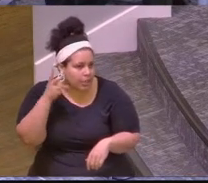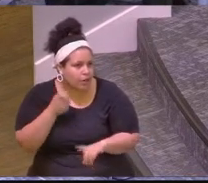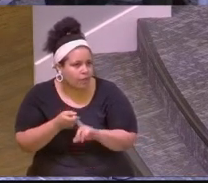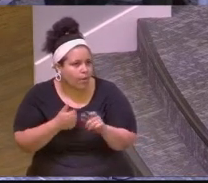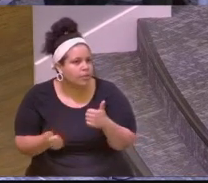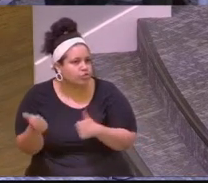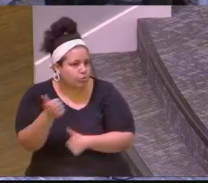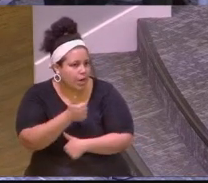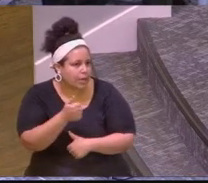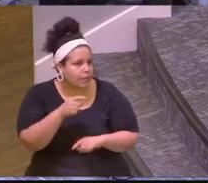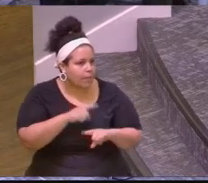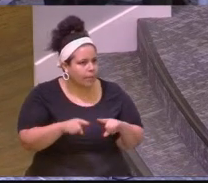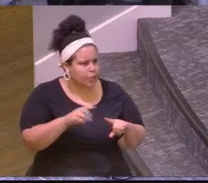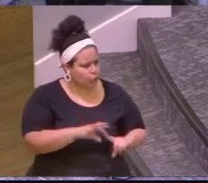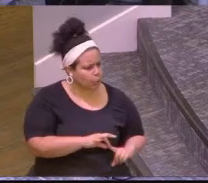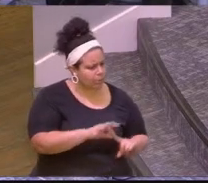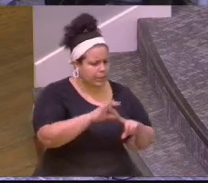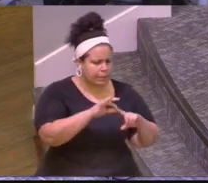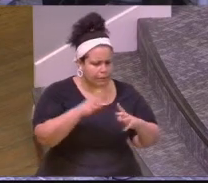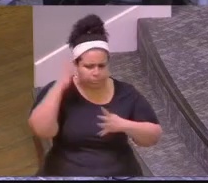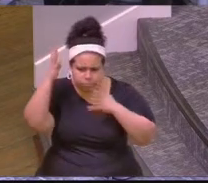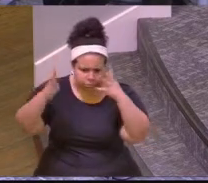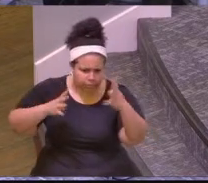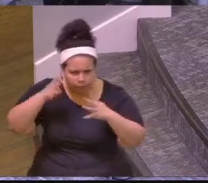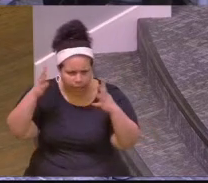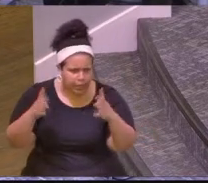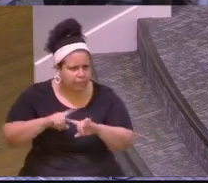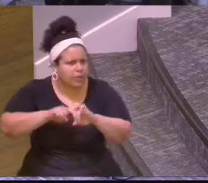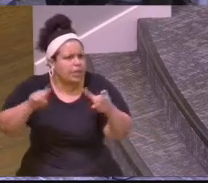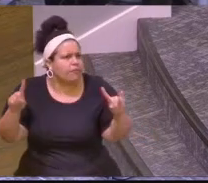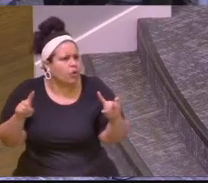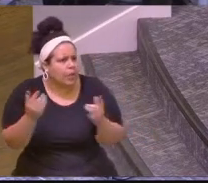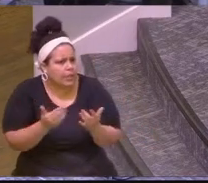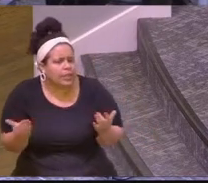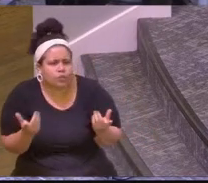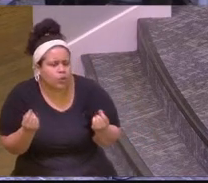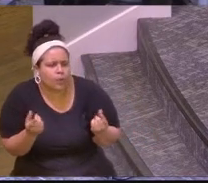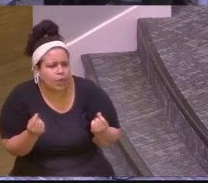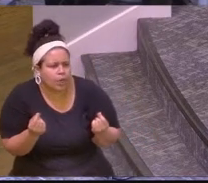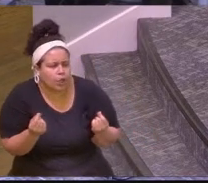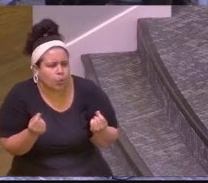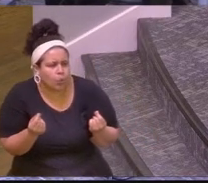and innovative things that we could do within those bounds?